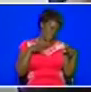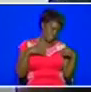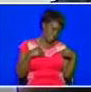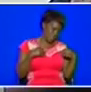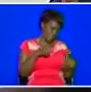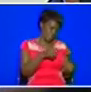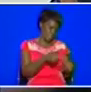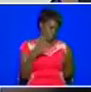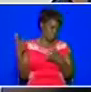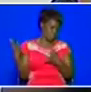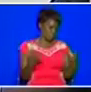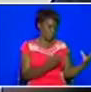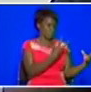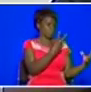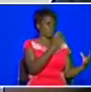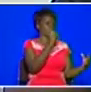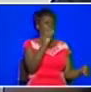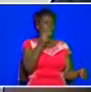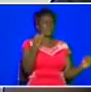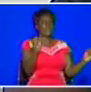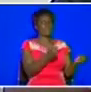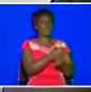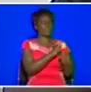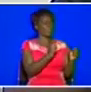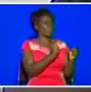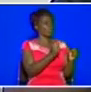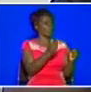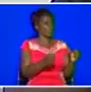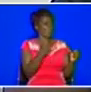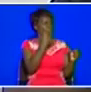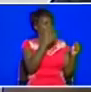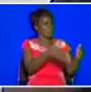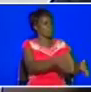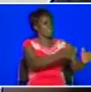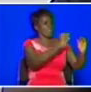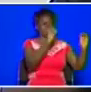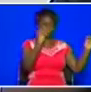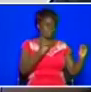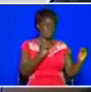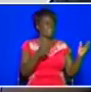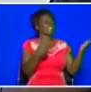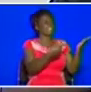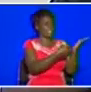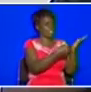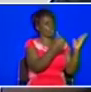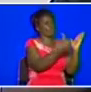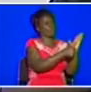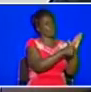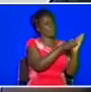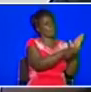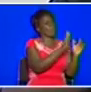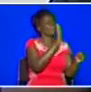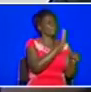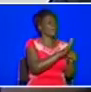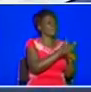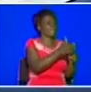this will be able to carry 20 million tons. See, you can't run that many trains on a single track railway. So there are lots of technical things. Okay? So that you